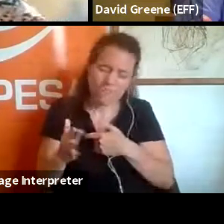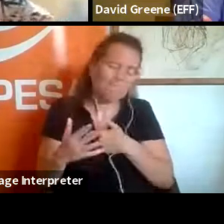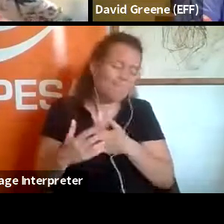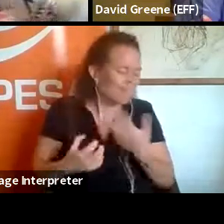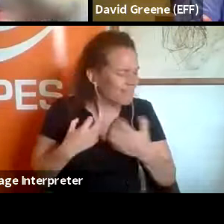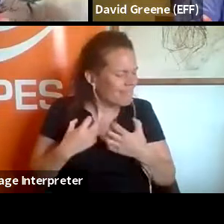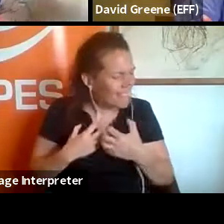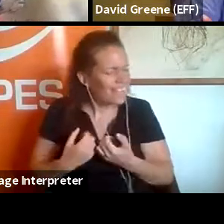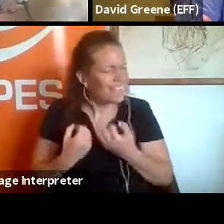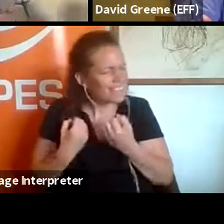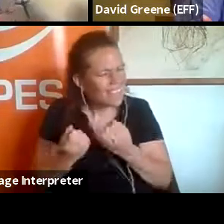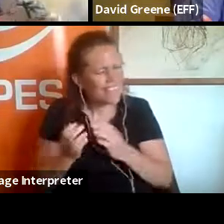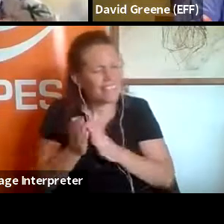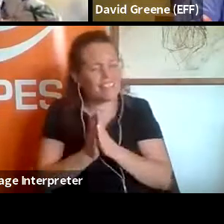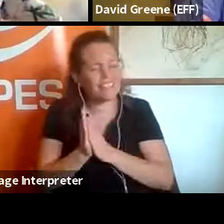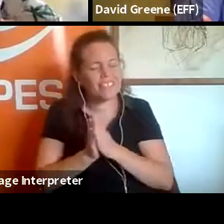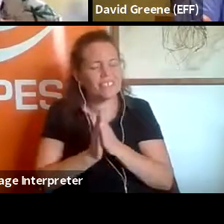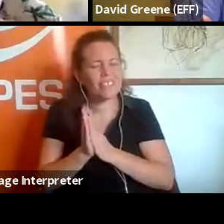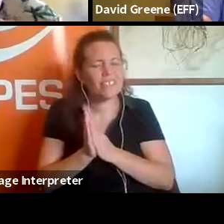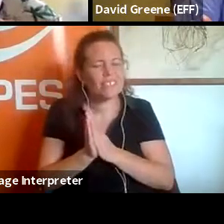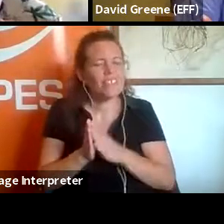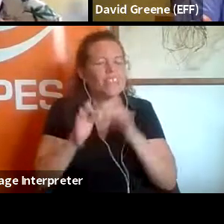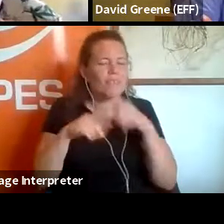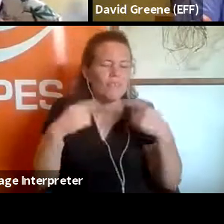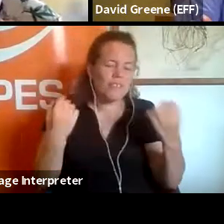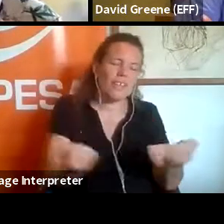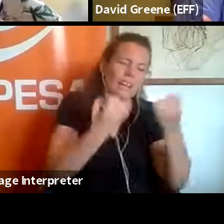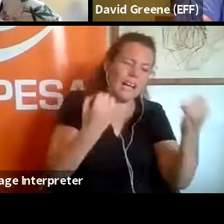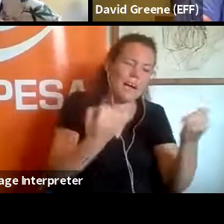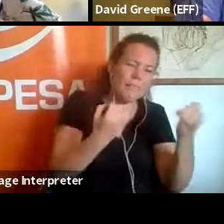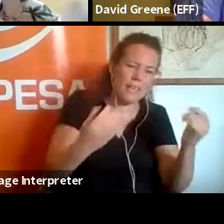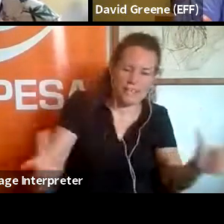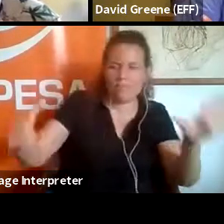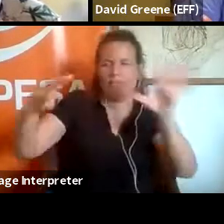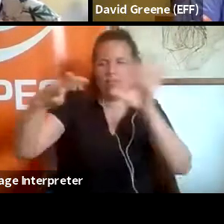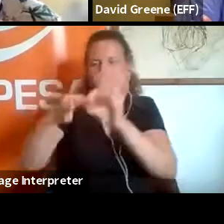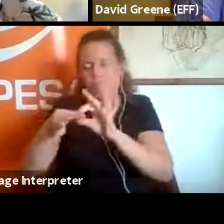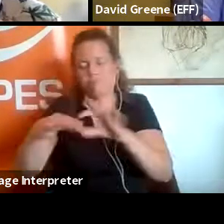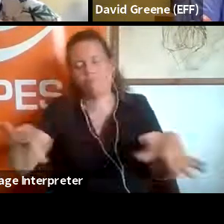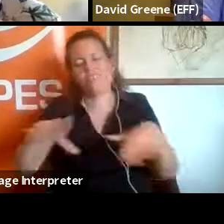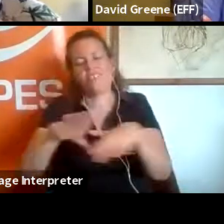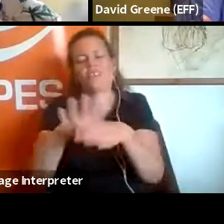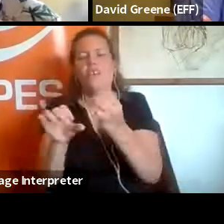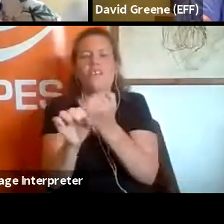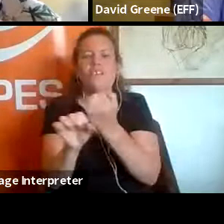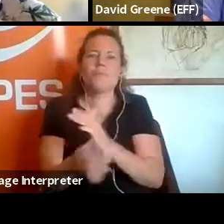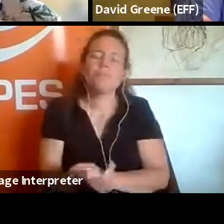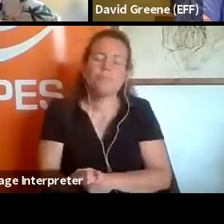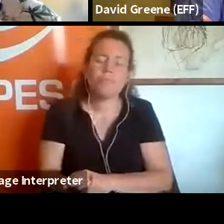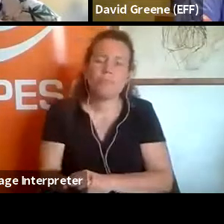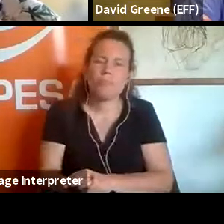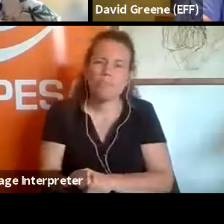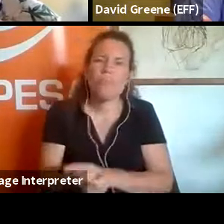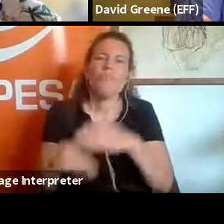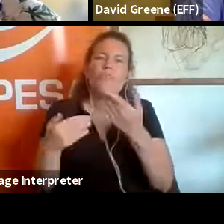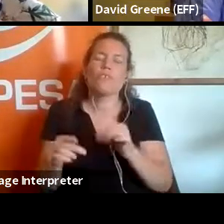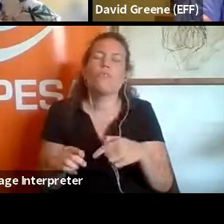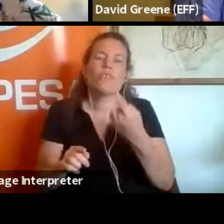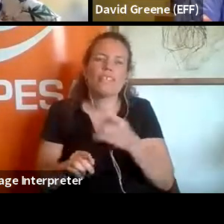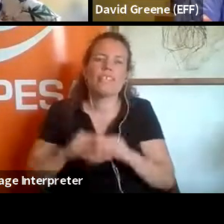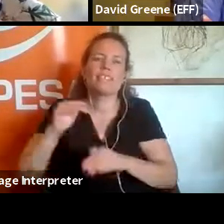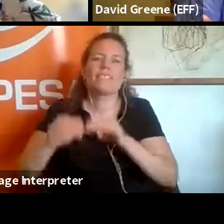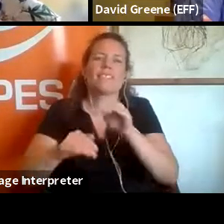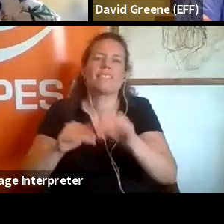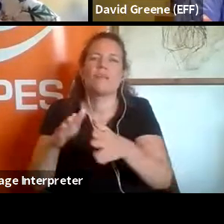link our campaigns to the work that we're doing now with a bigger coalition. So in terms of the next steps, so we've got